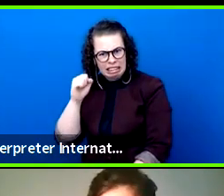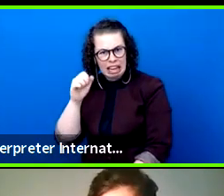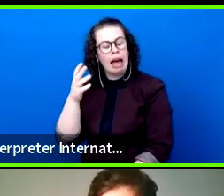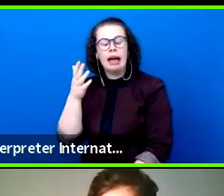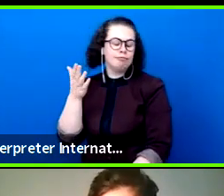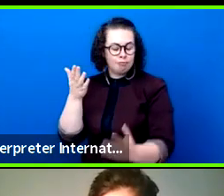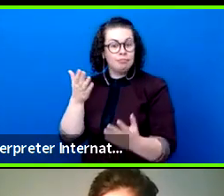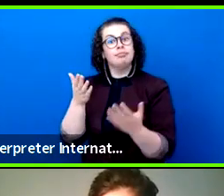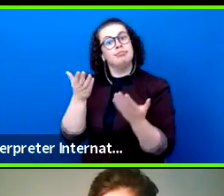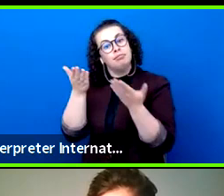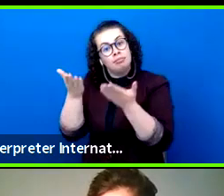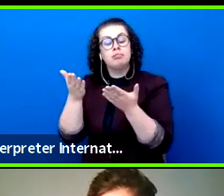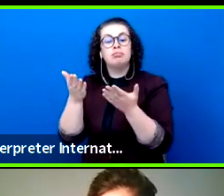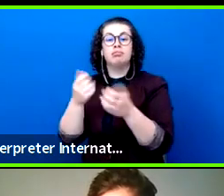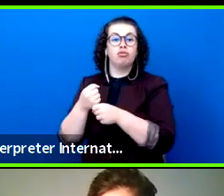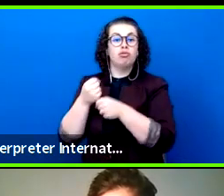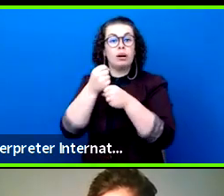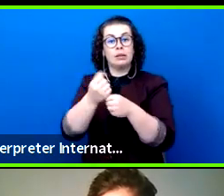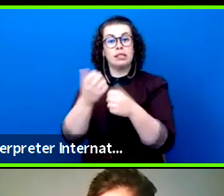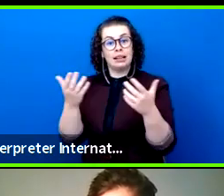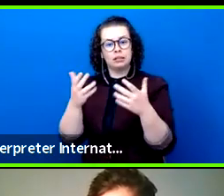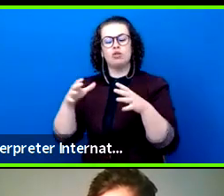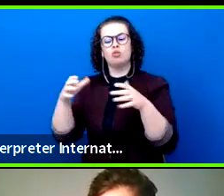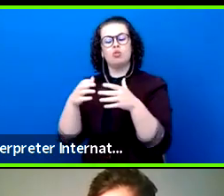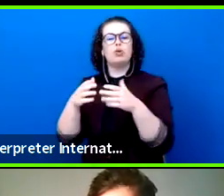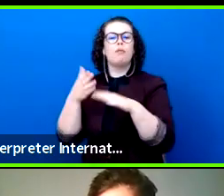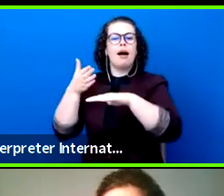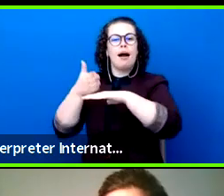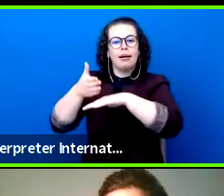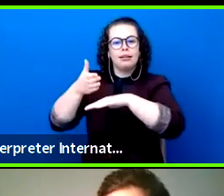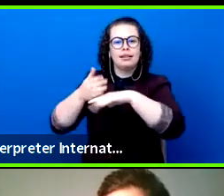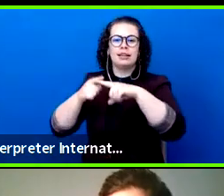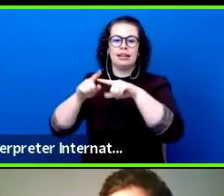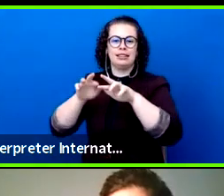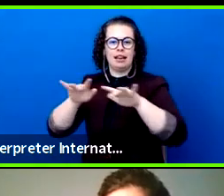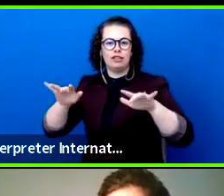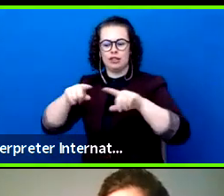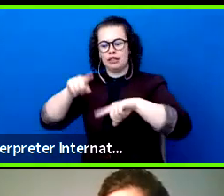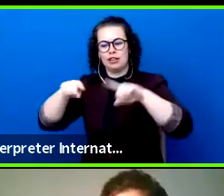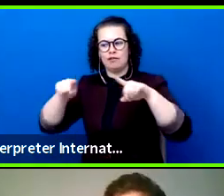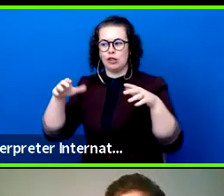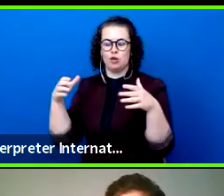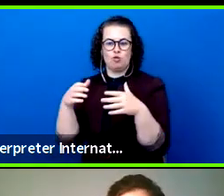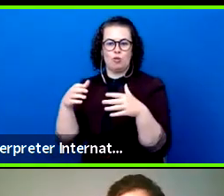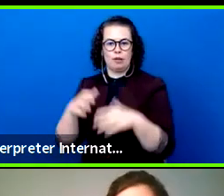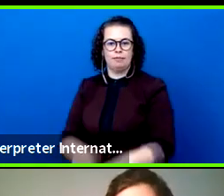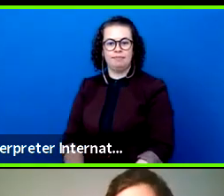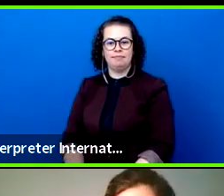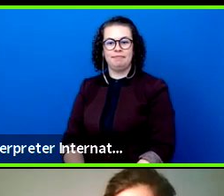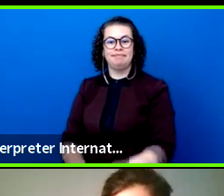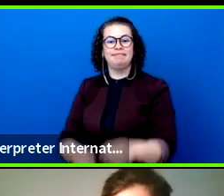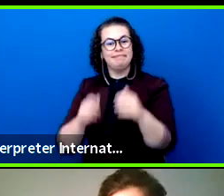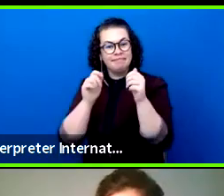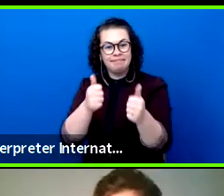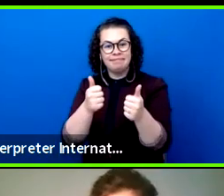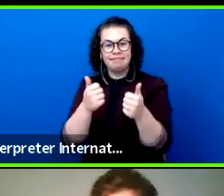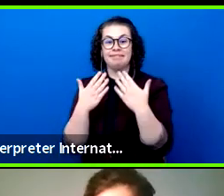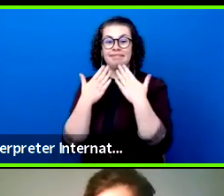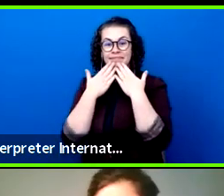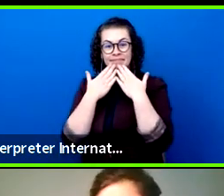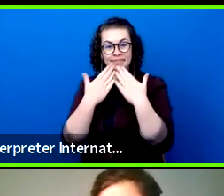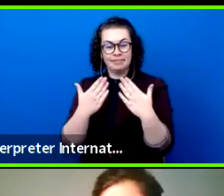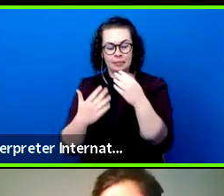of the Access and Diversity Group. Yes, go ahead. Thank you very much. Thank you. Yeah, so I would